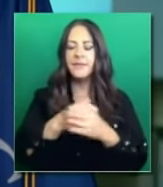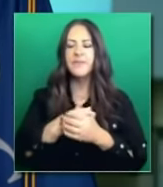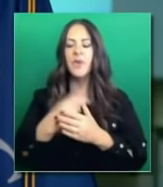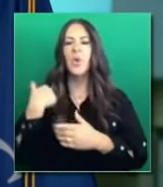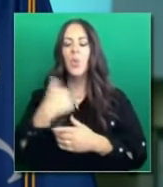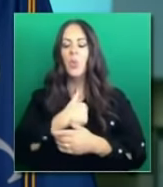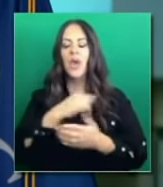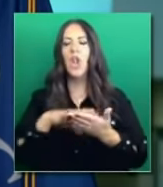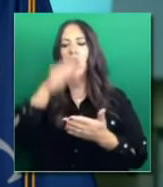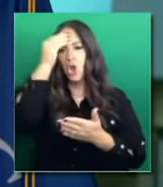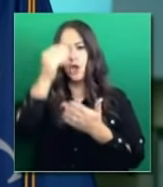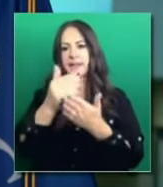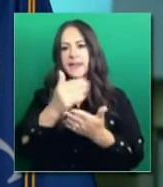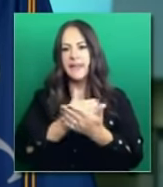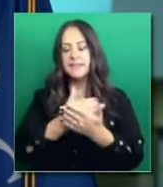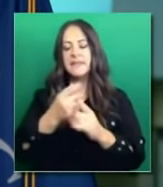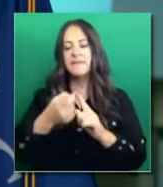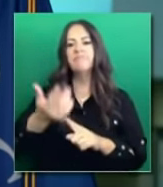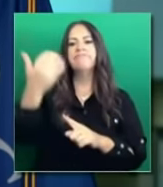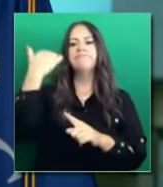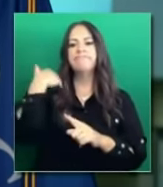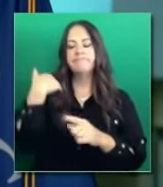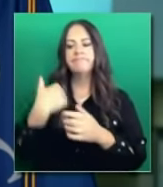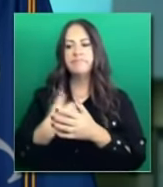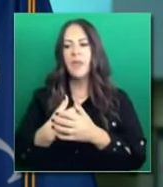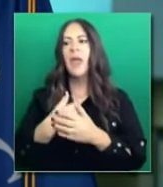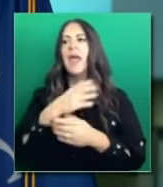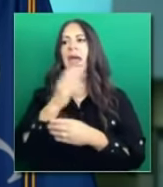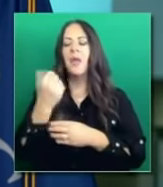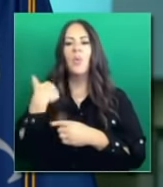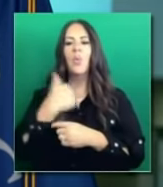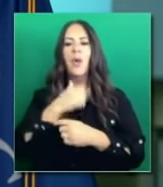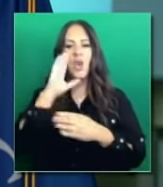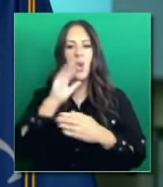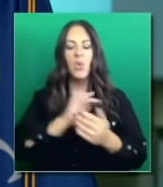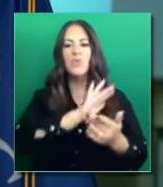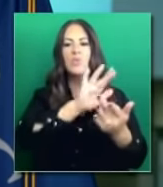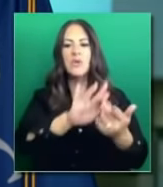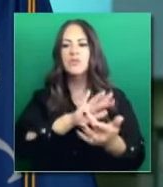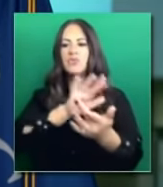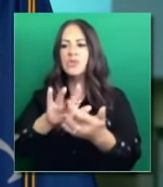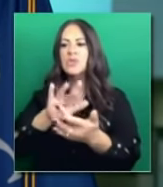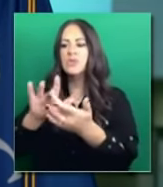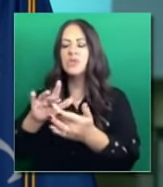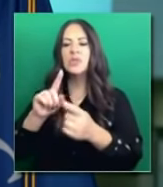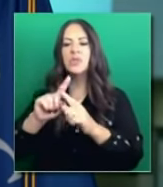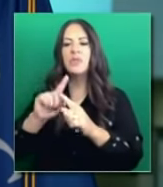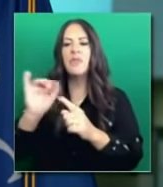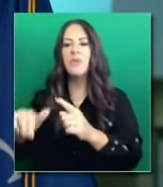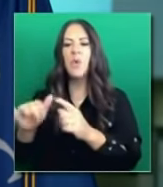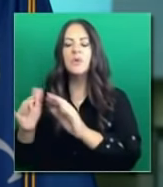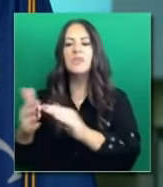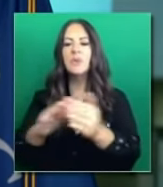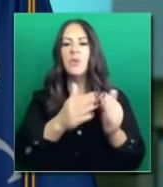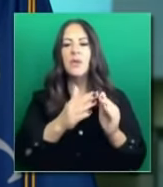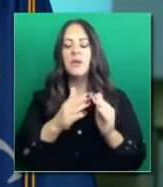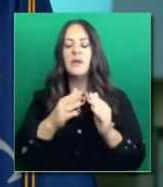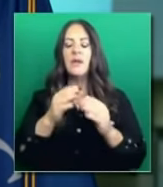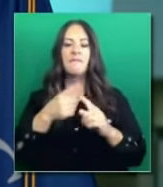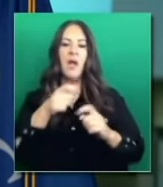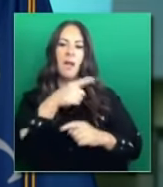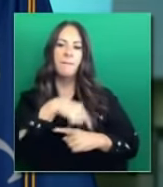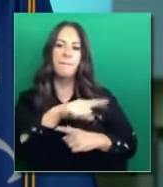the very aggressive effort to reach out to underserved communities in a peer-to-peer trusted messenger plan and strategy that